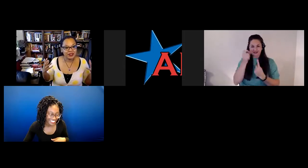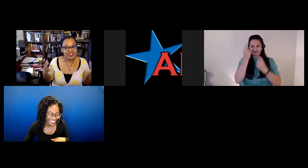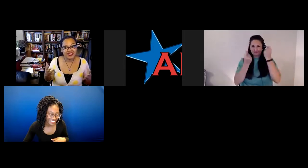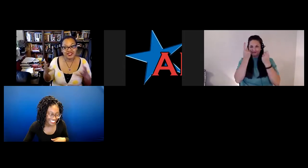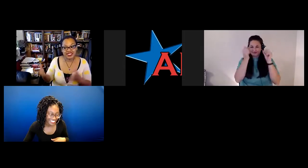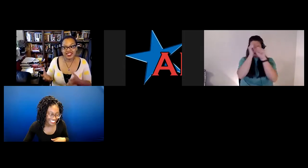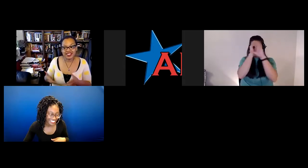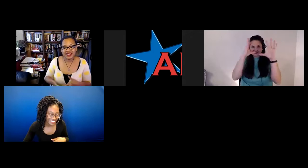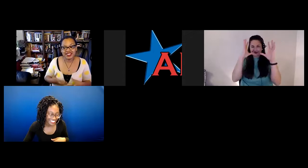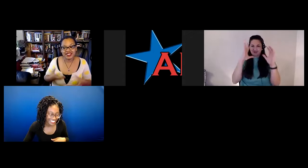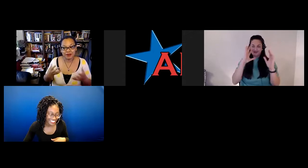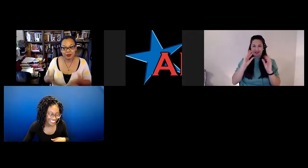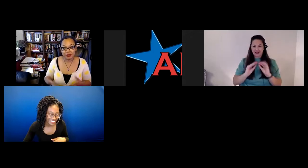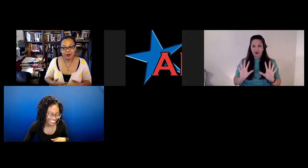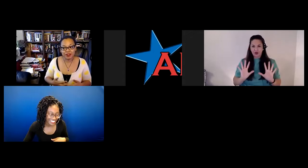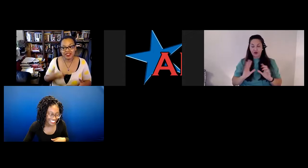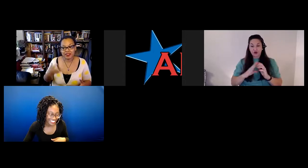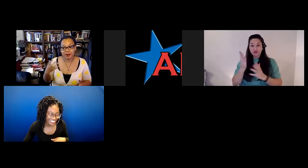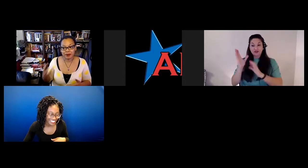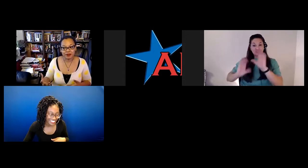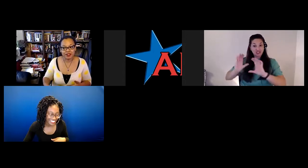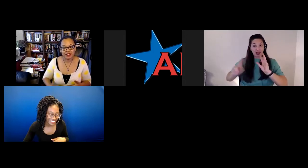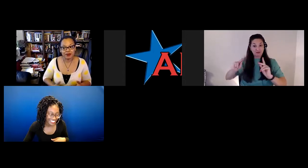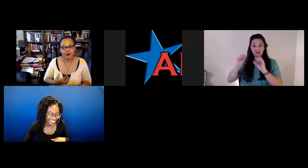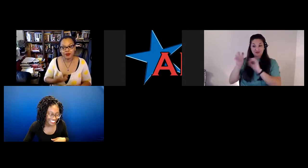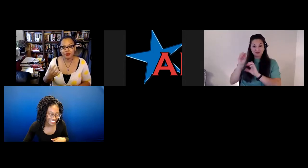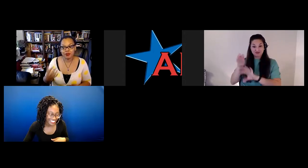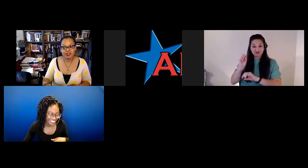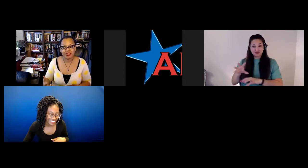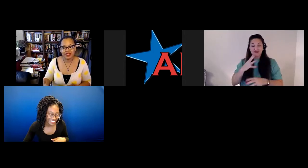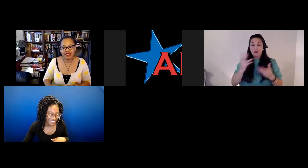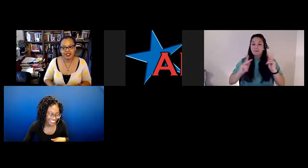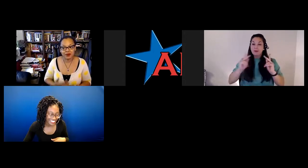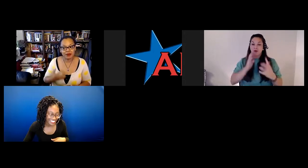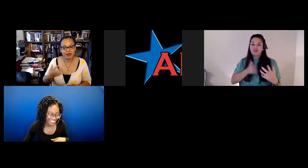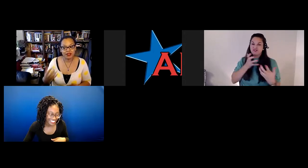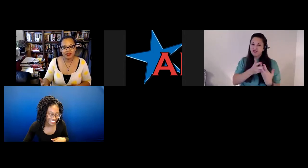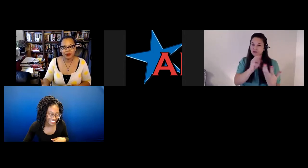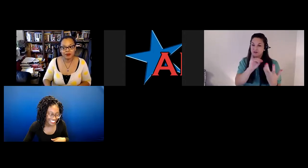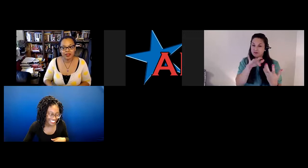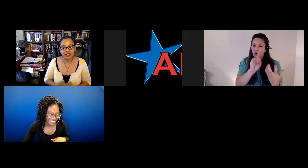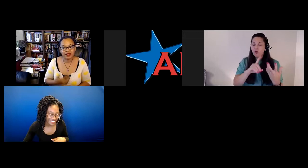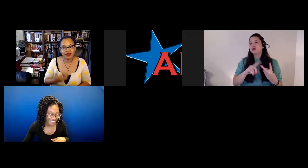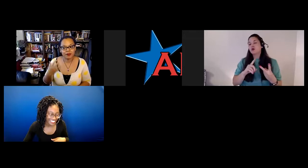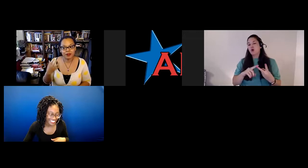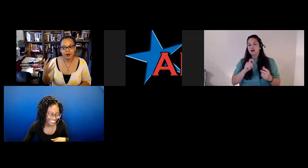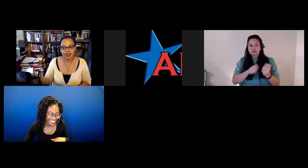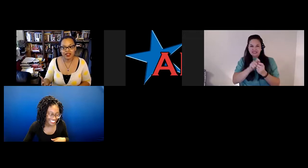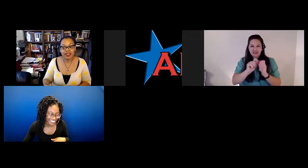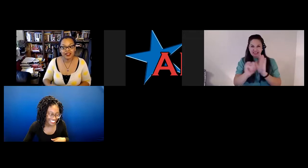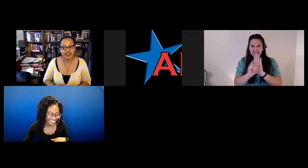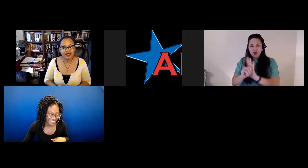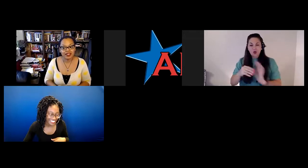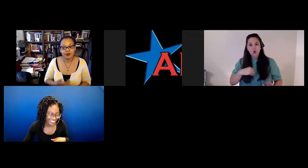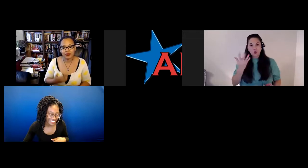So, and as we're seeing in the chat, there's more people who are sharing, like people who fit into the mold, more privileged identities, like white, middle-aged women, man, white and